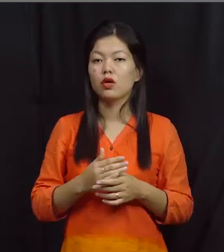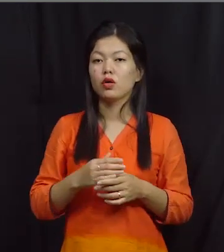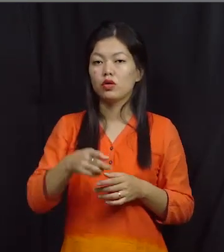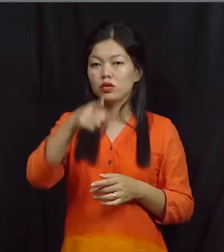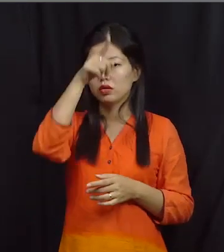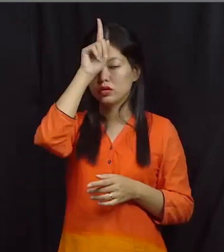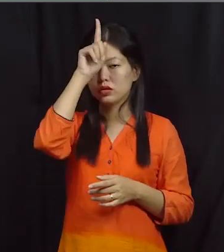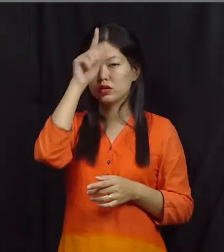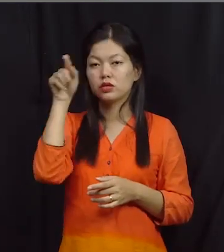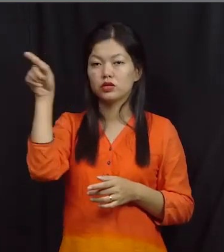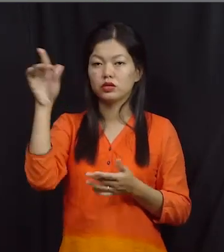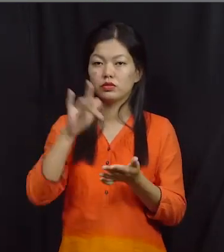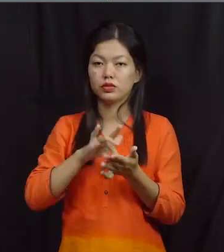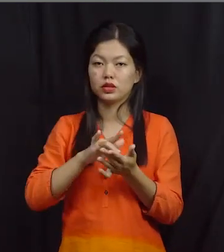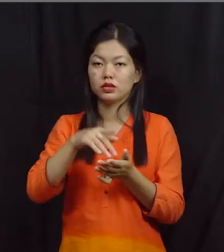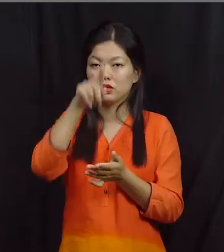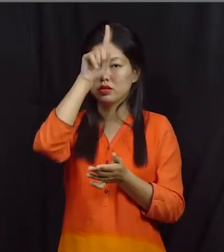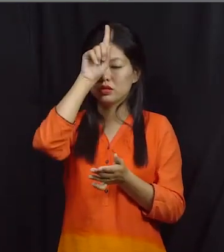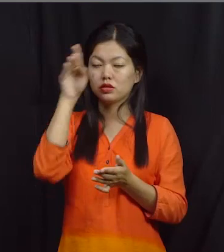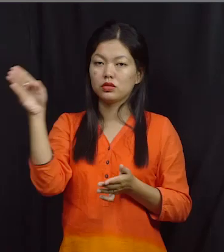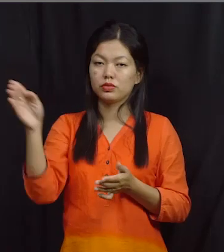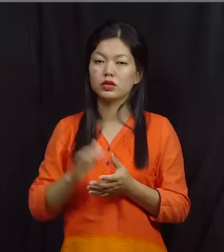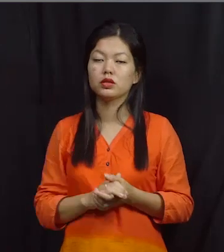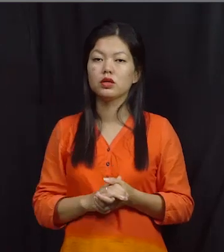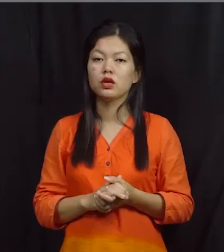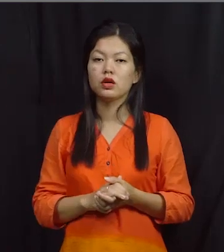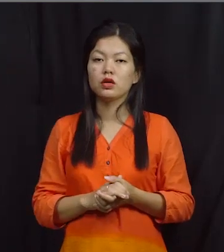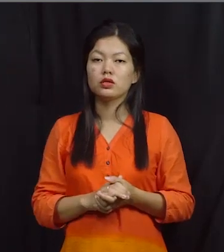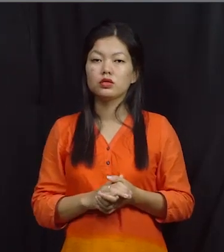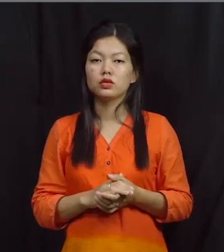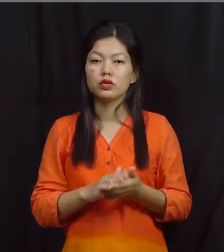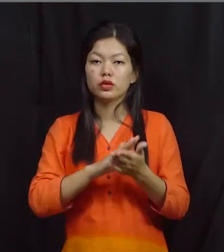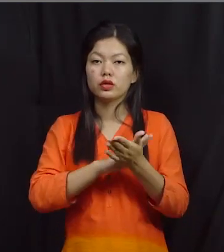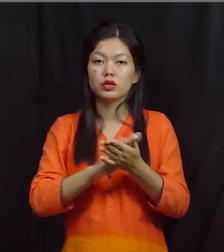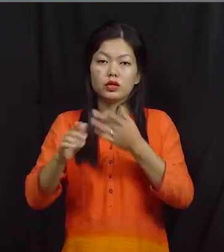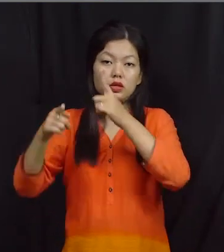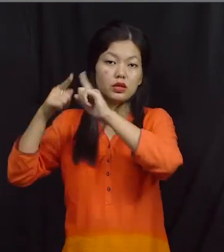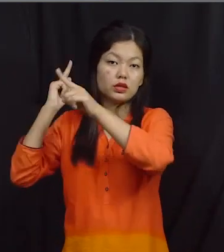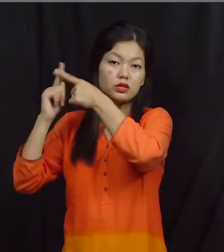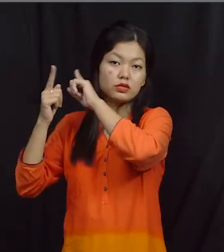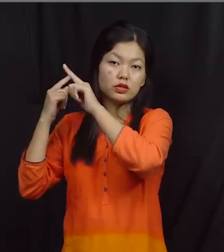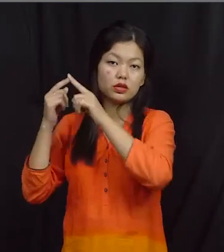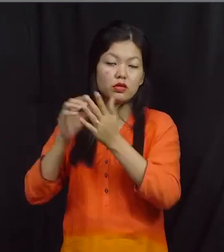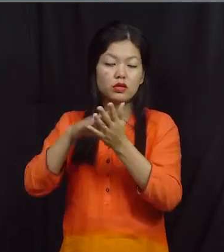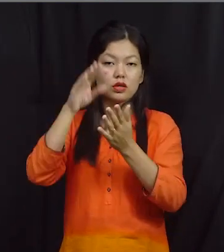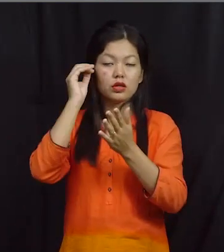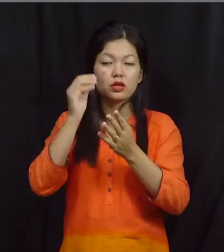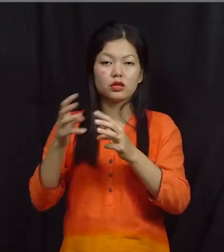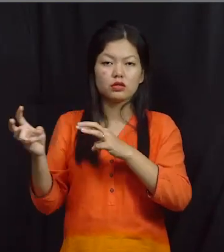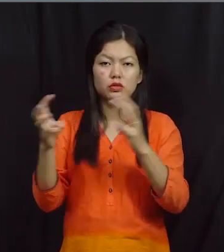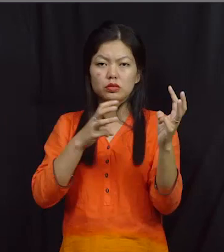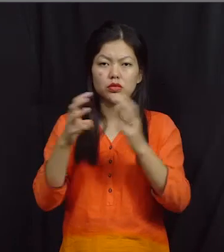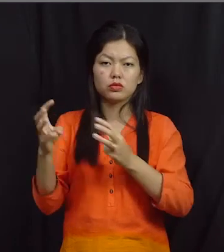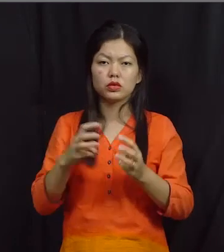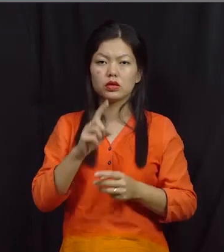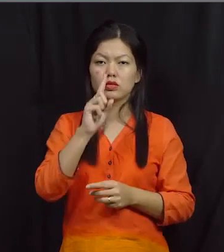11-12 about world history, the world wars, or contemporary history, isn't it? So in that, we understand that